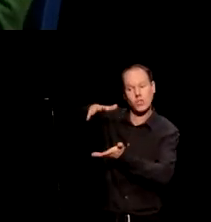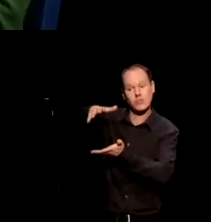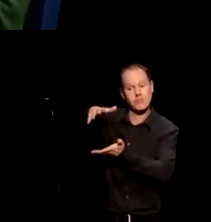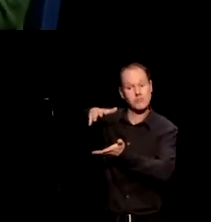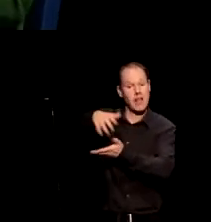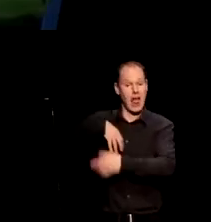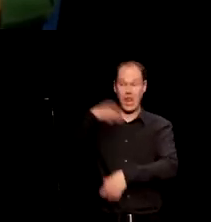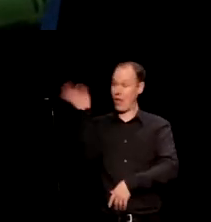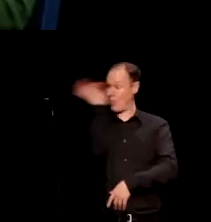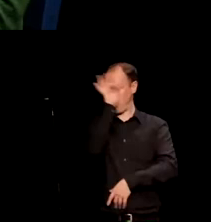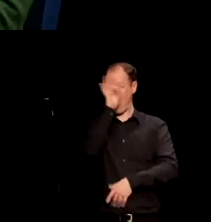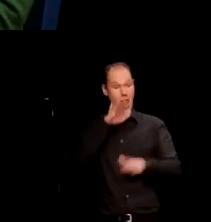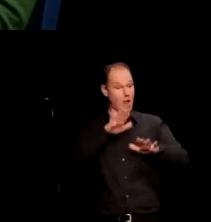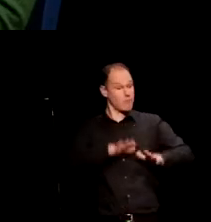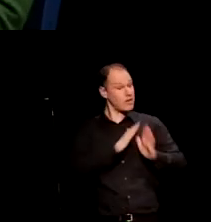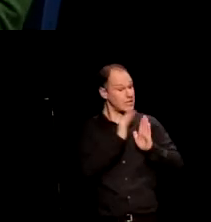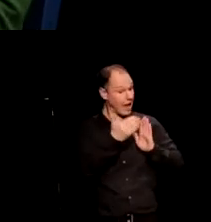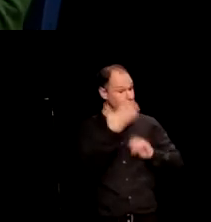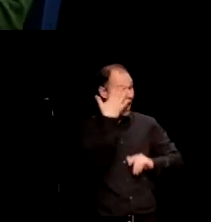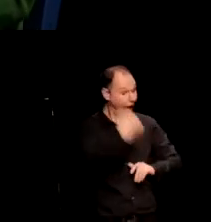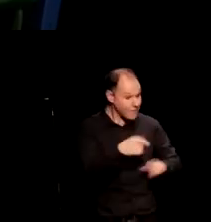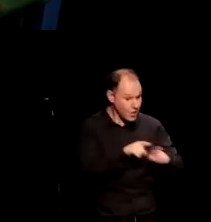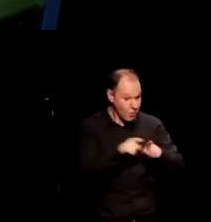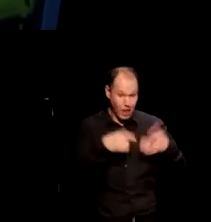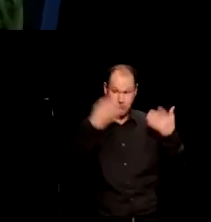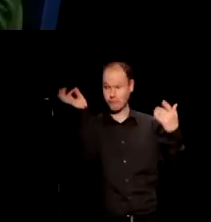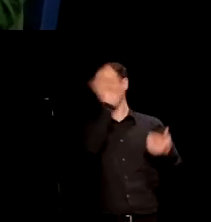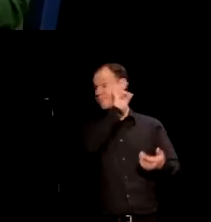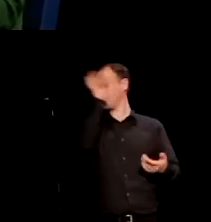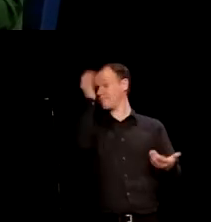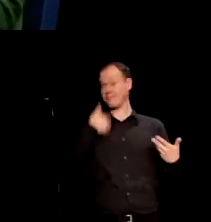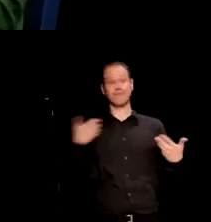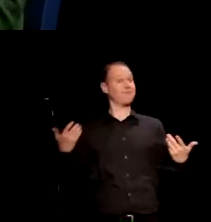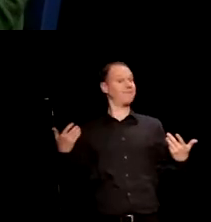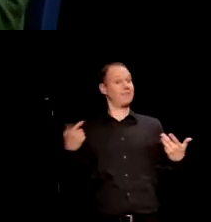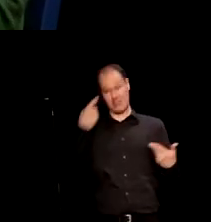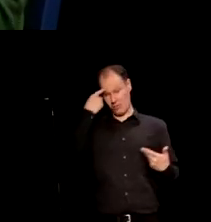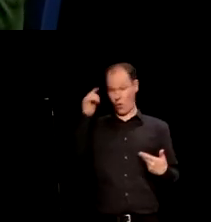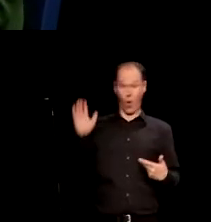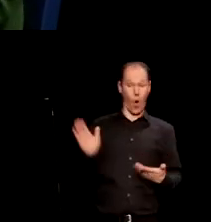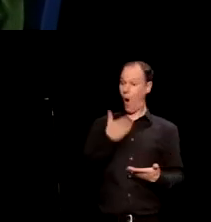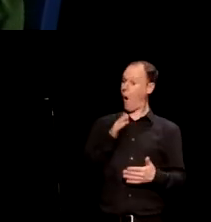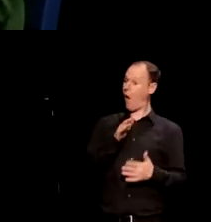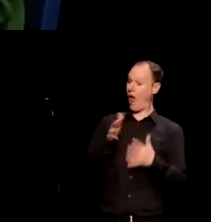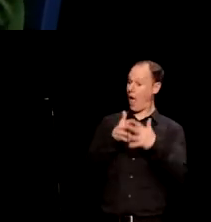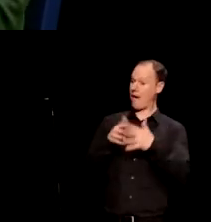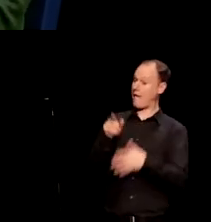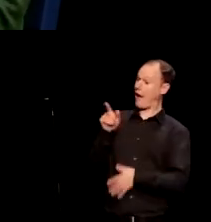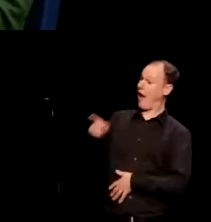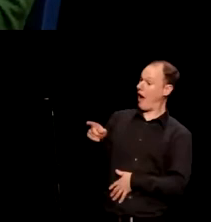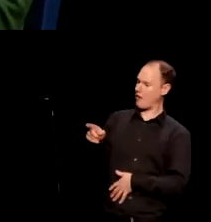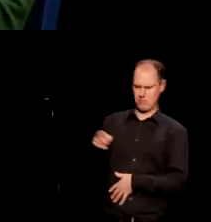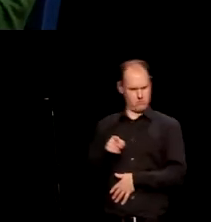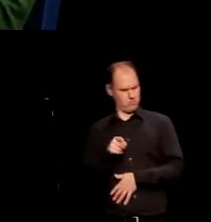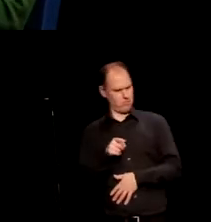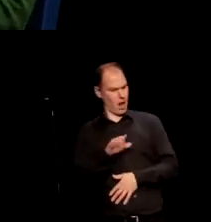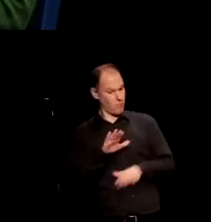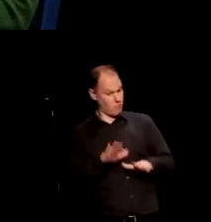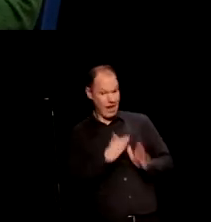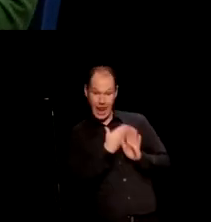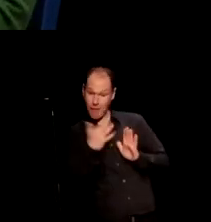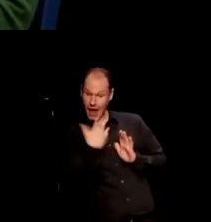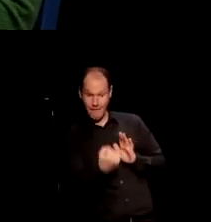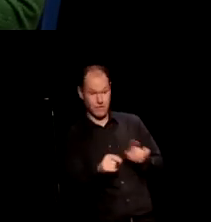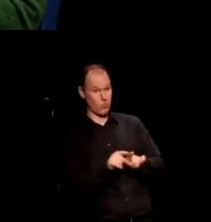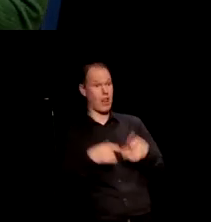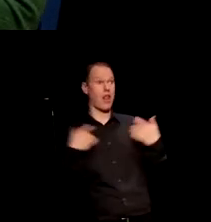British Library until I worked there. And, wow. You know, so yeah, you can, no one's going to get it right all the